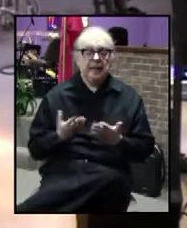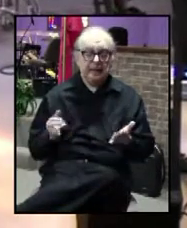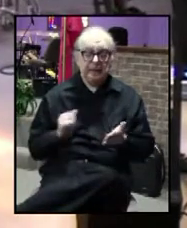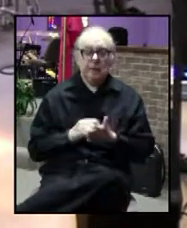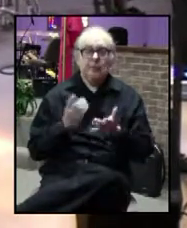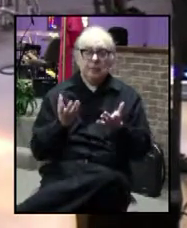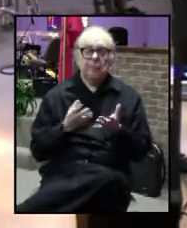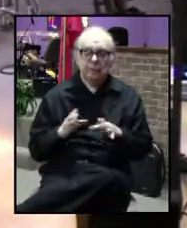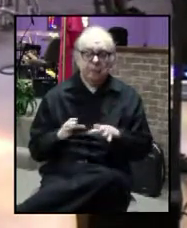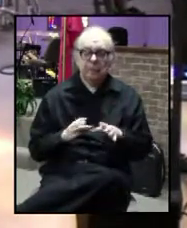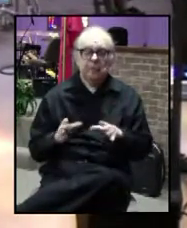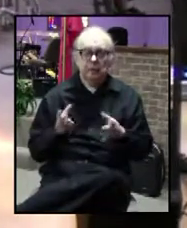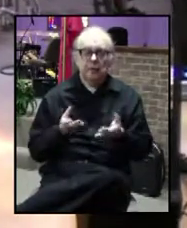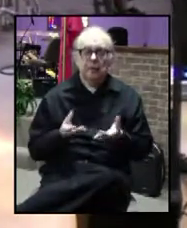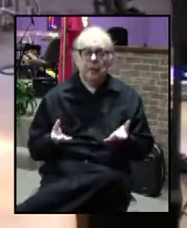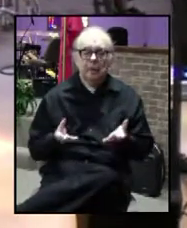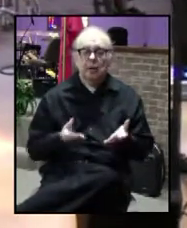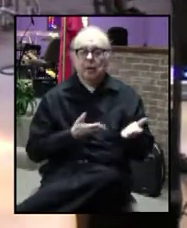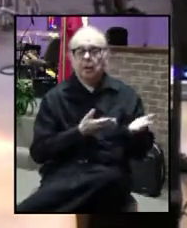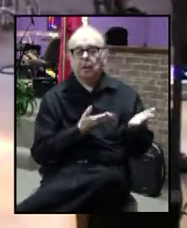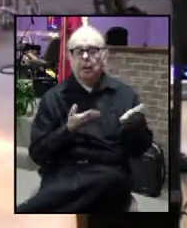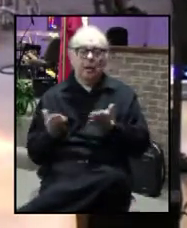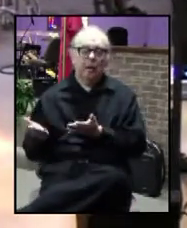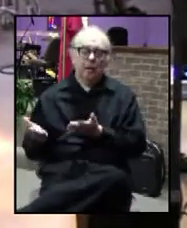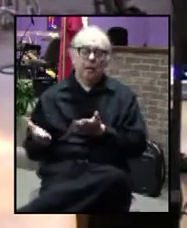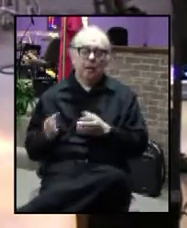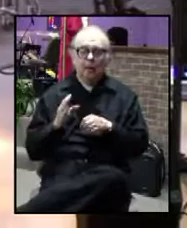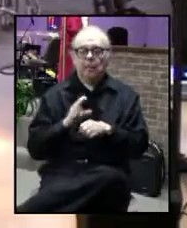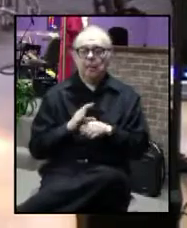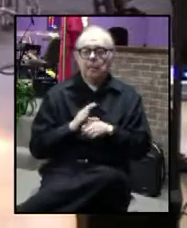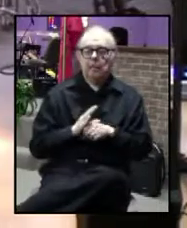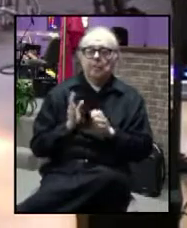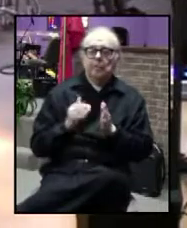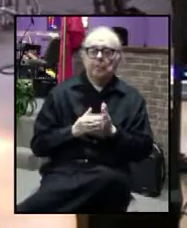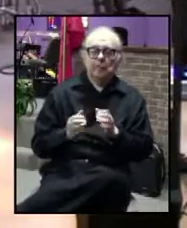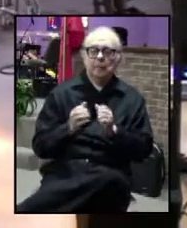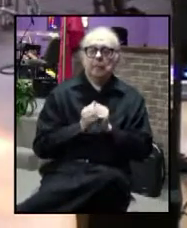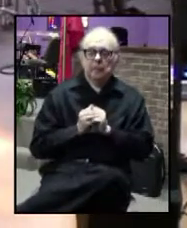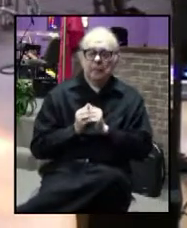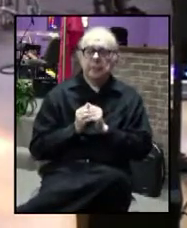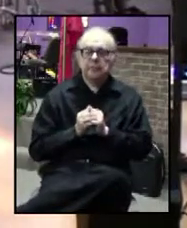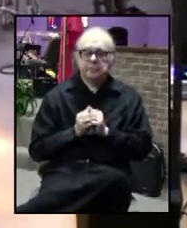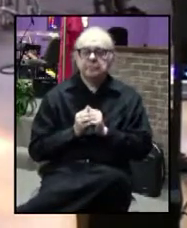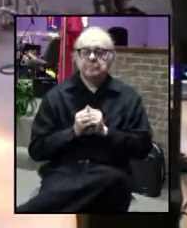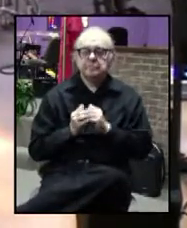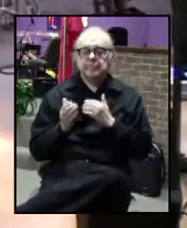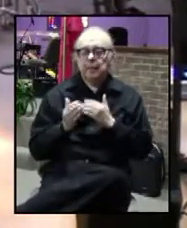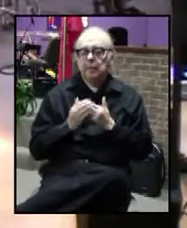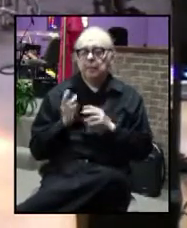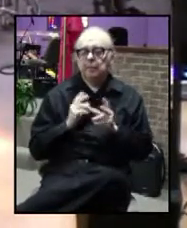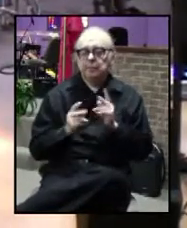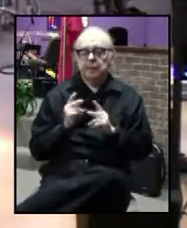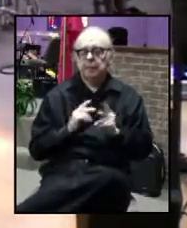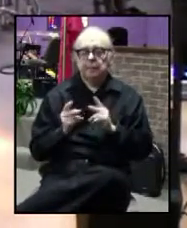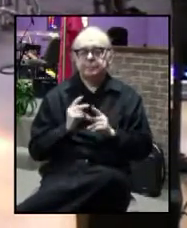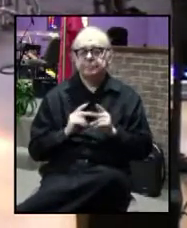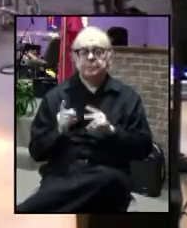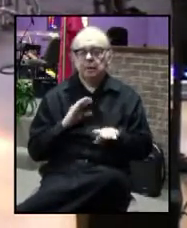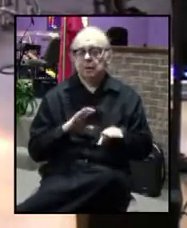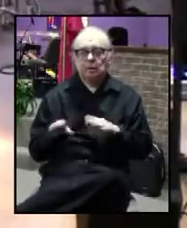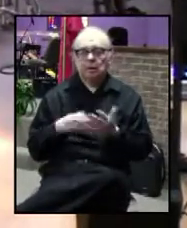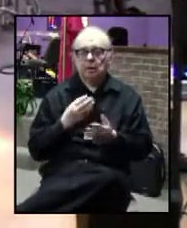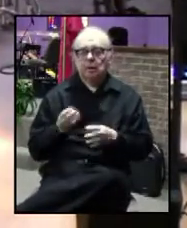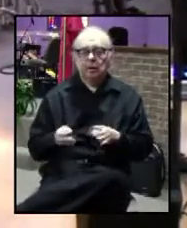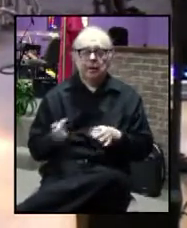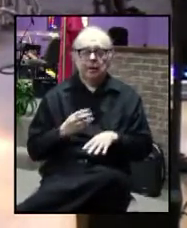accomplish. What we wanted to do was bring the church back together into a closeness. And we did that very well with all of the